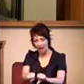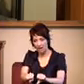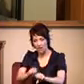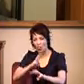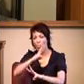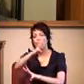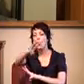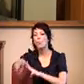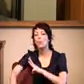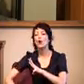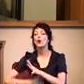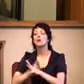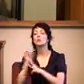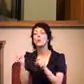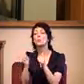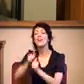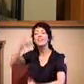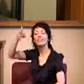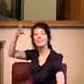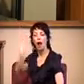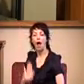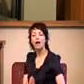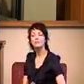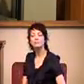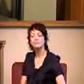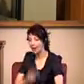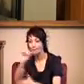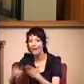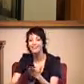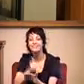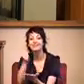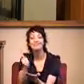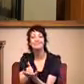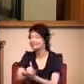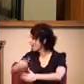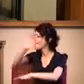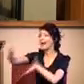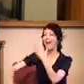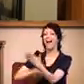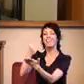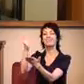the world with God. Amen. Amen.